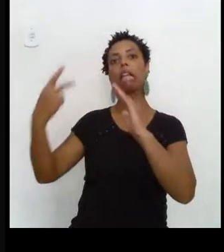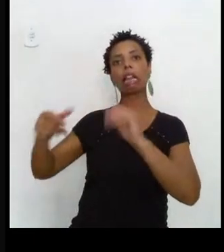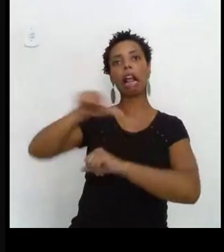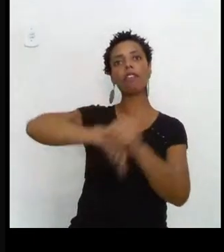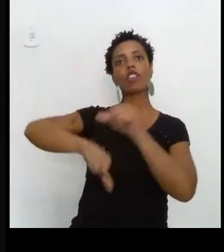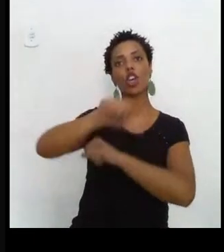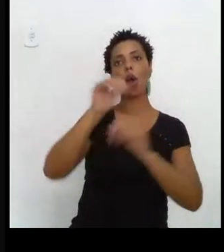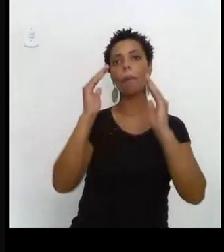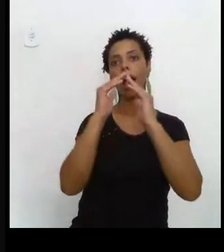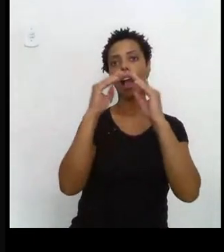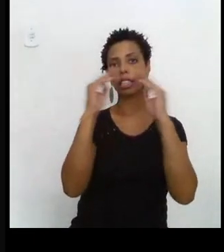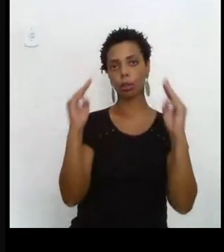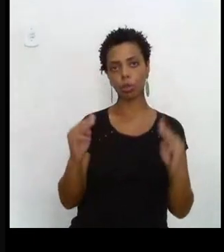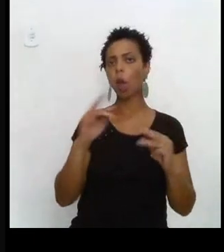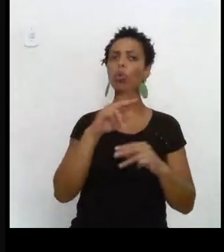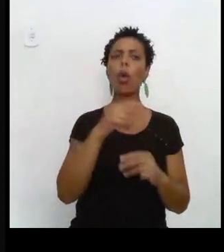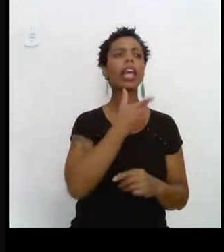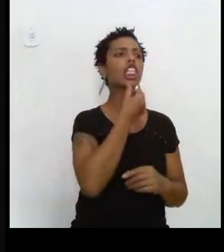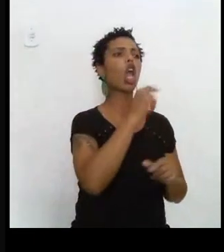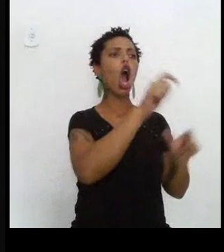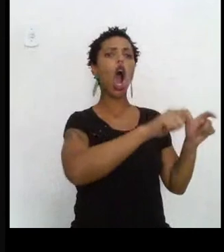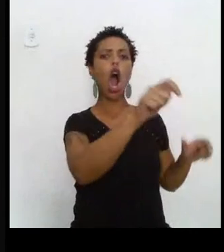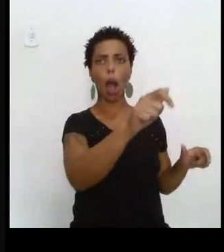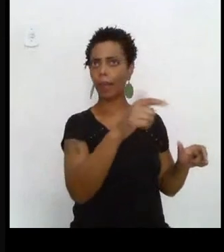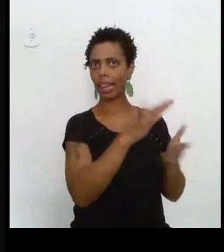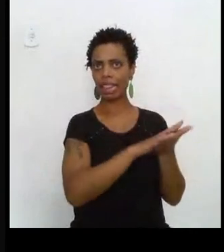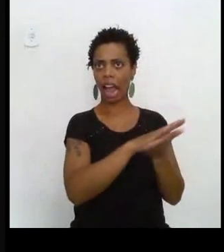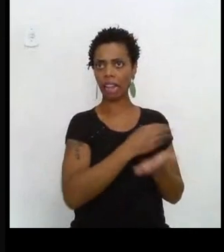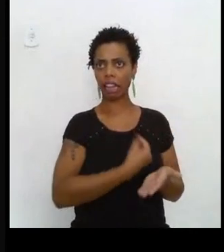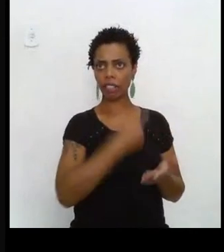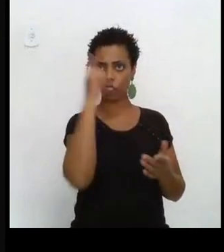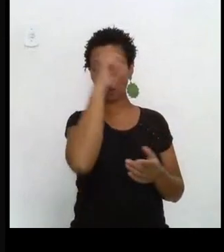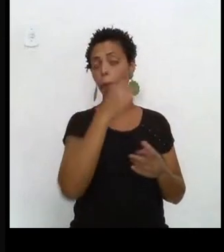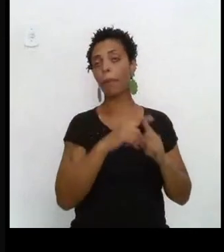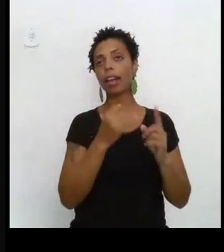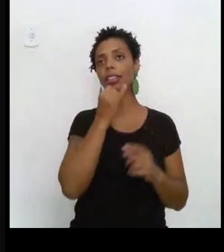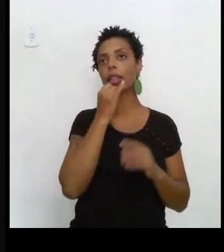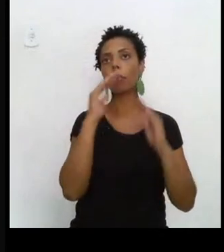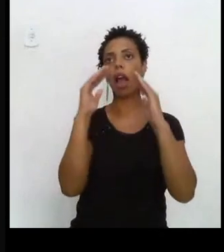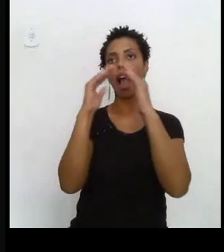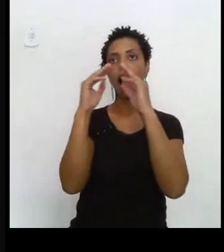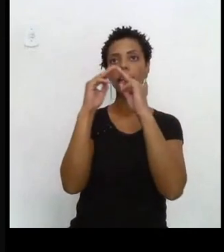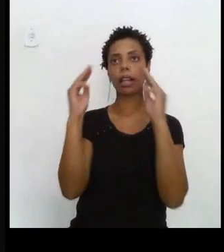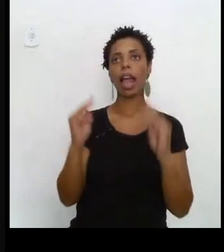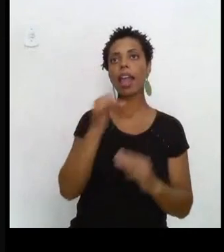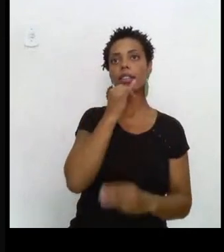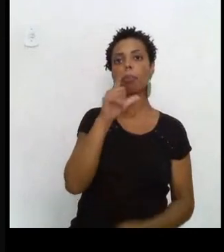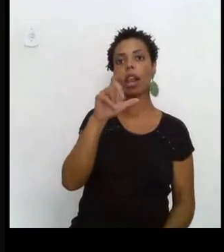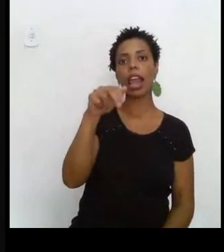need Sleep House of sampled Stay very calm and tranquility of the